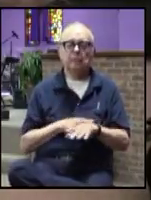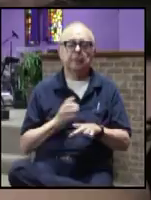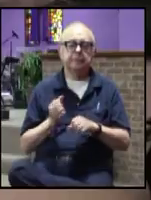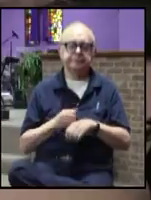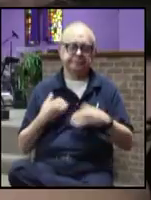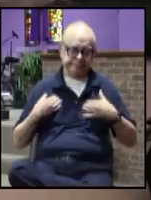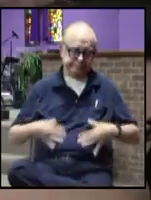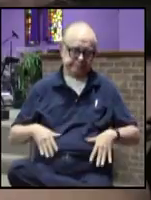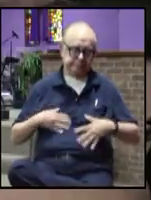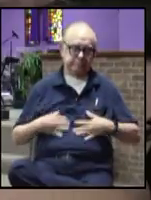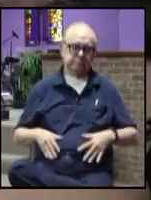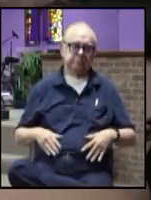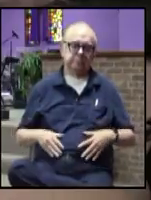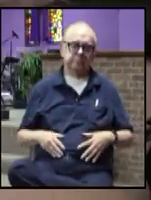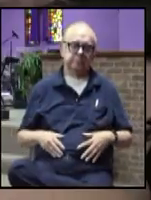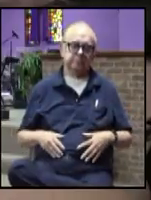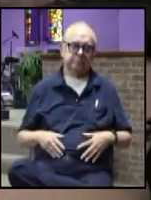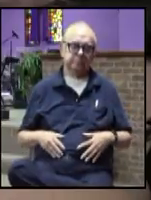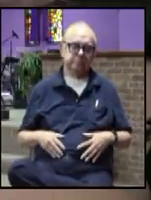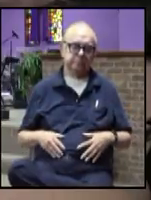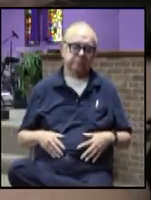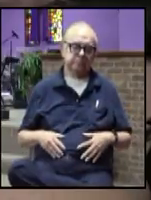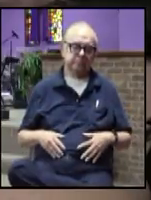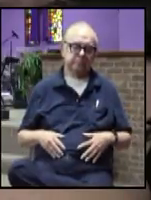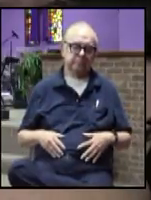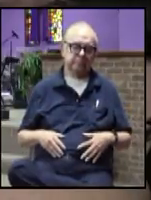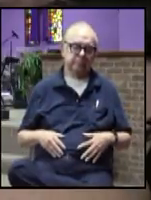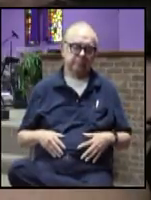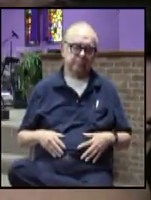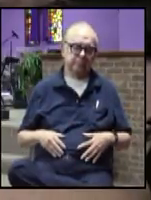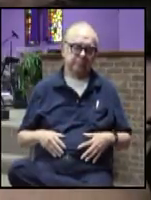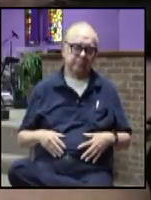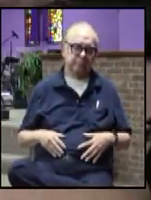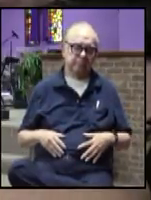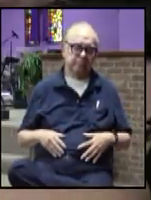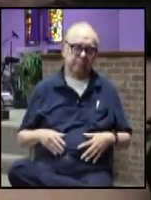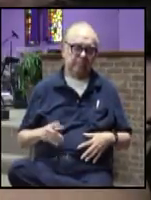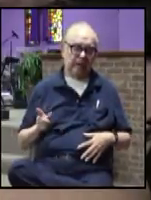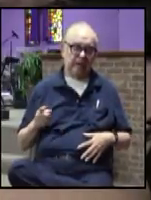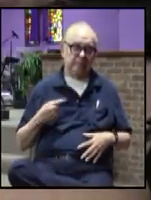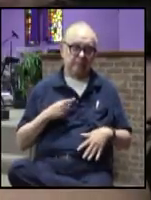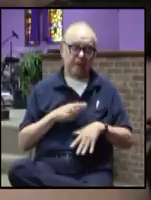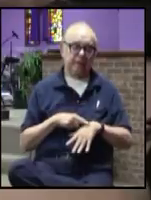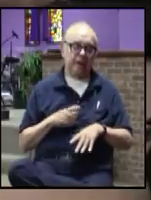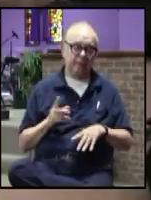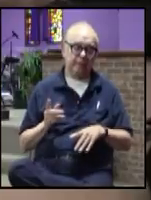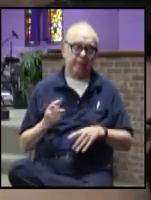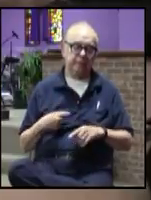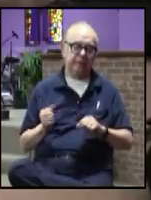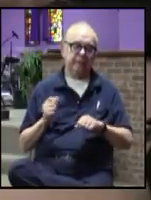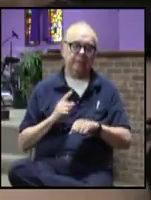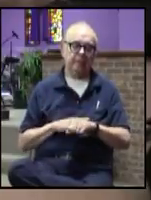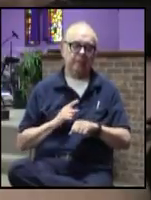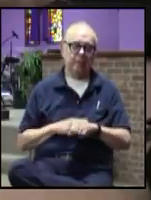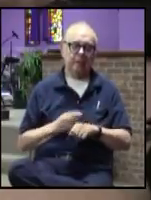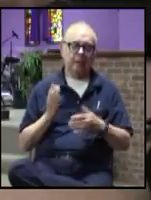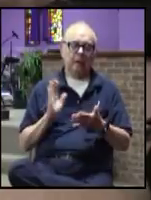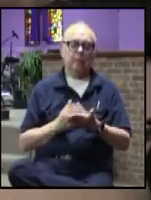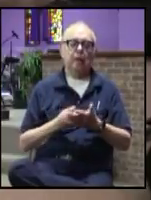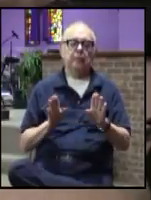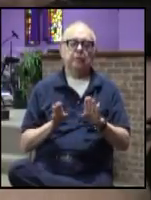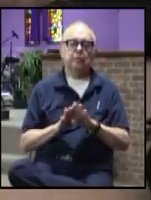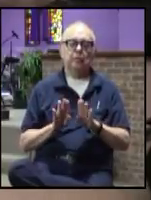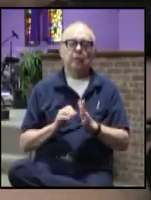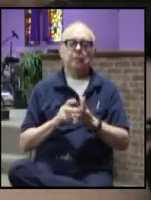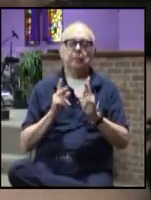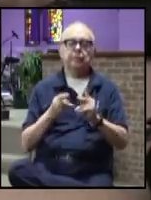dressed, everything else, and get presentable, in my case it may take a while, to get to the door, they're already